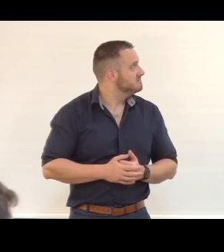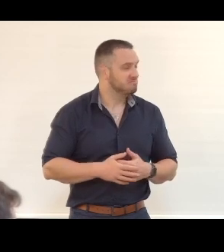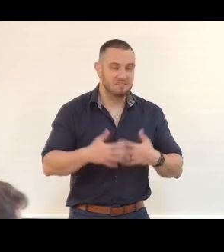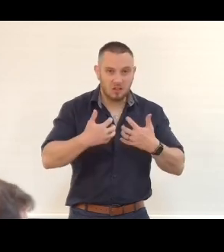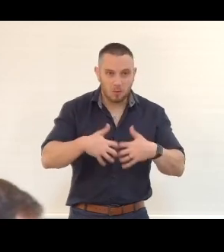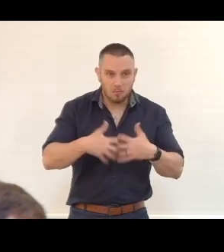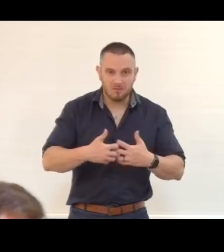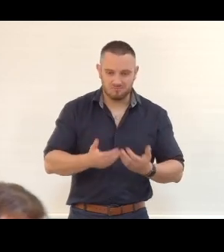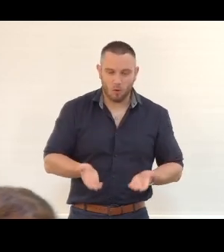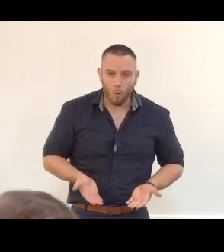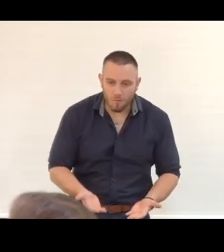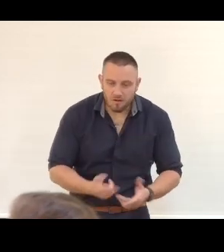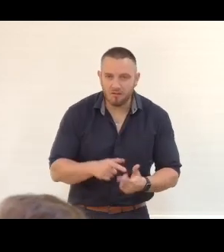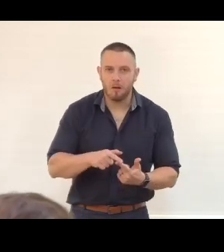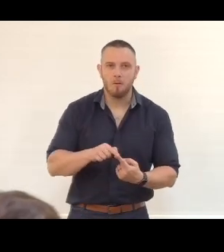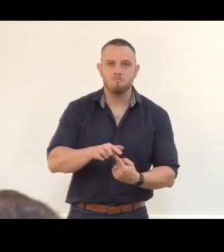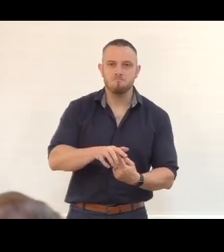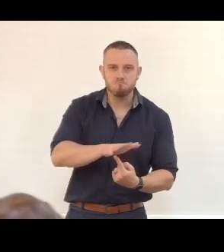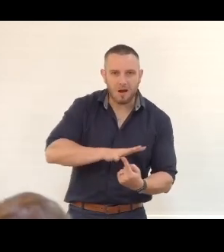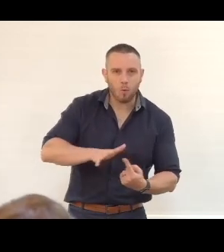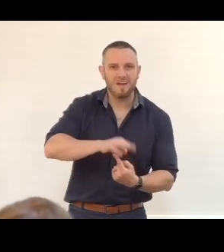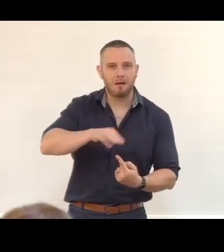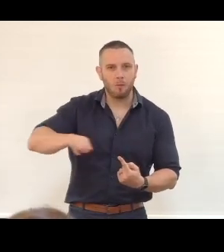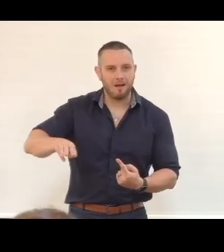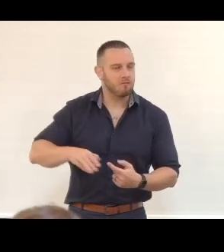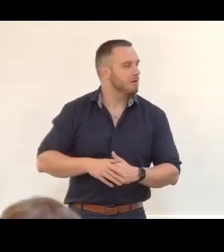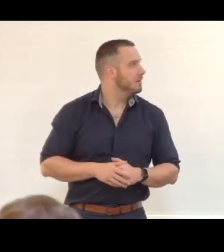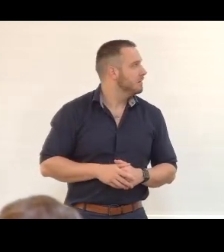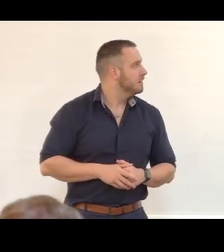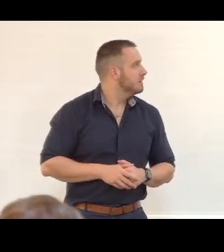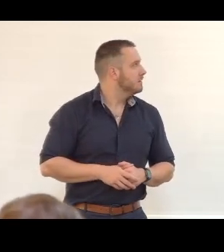equipment. So there is an oven, microwave, rice cooker, blender,